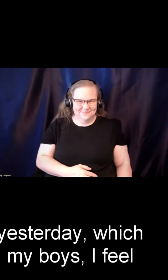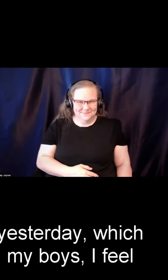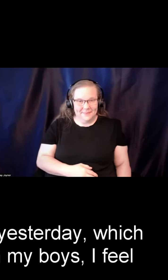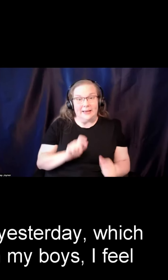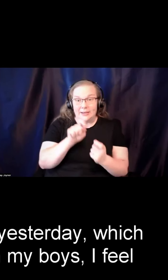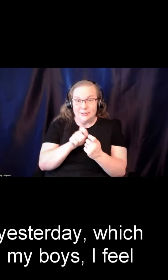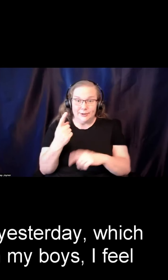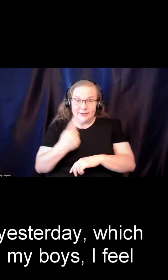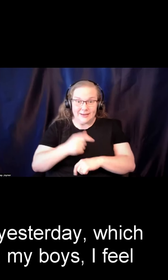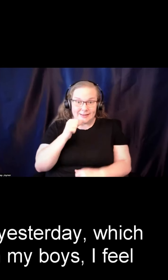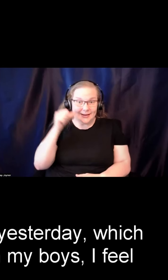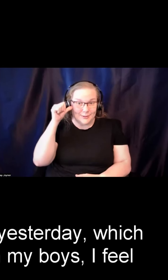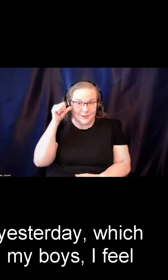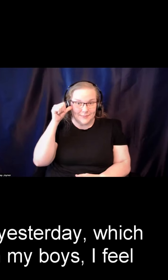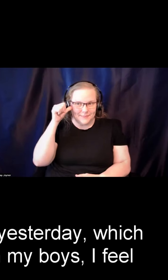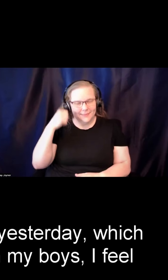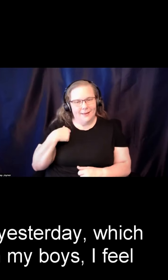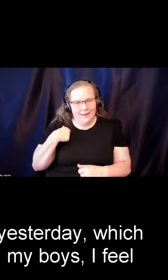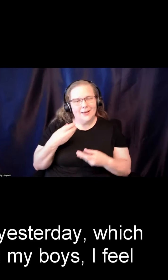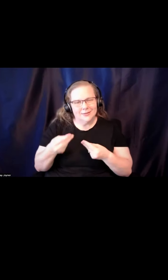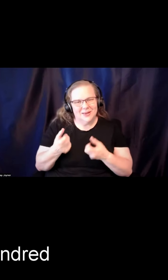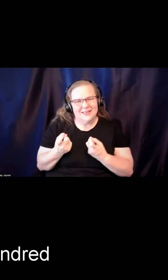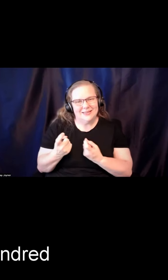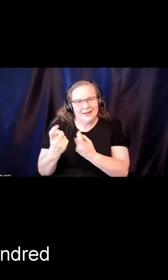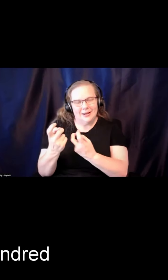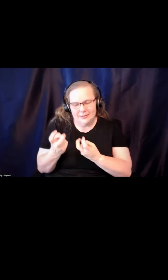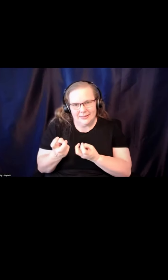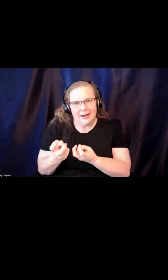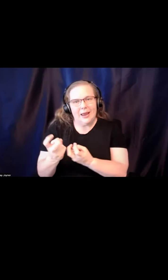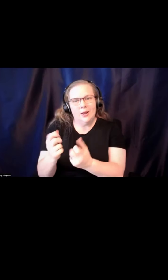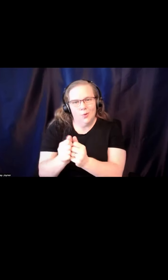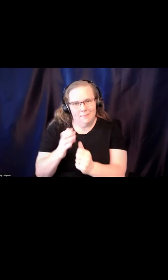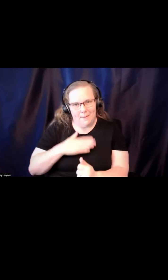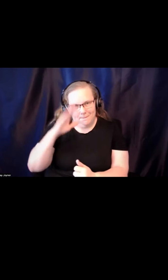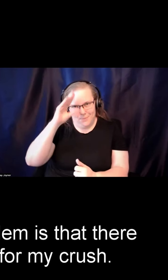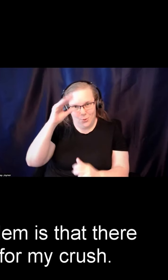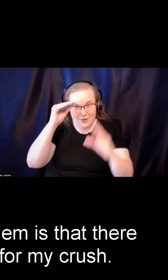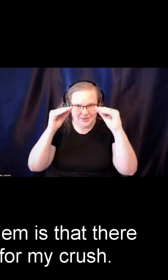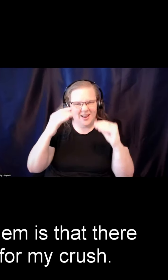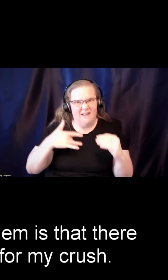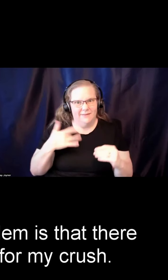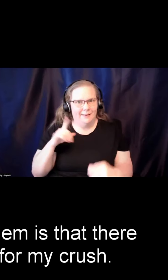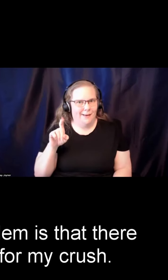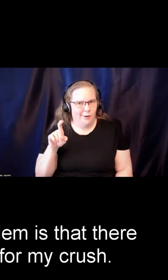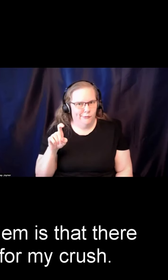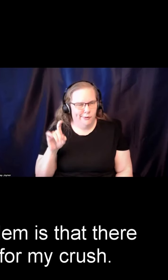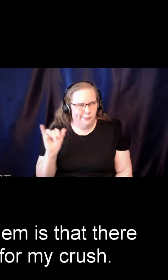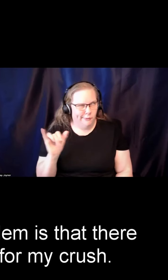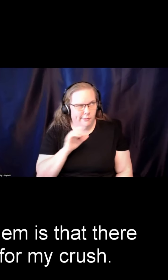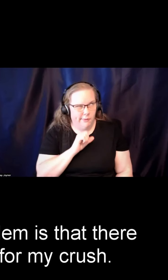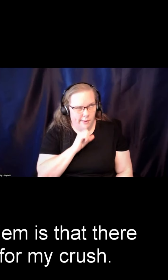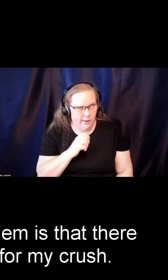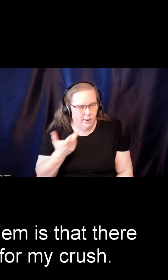like yesterday, which I spent sledding with my boys, I feel about 100 too. No, the biggest problem is that